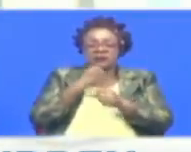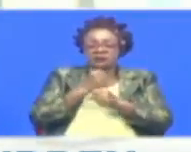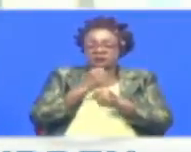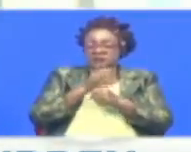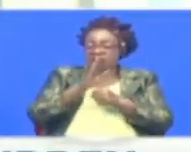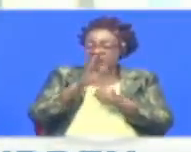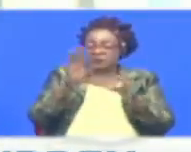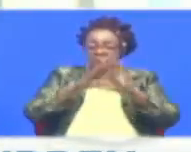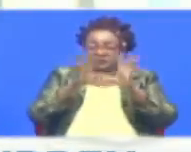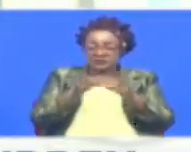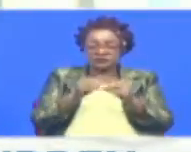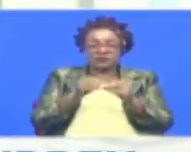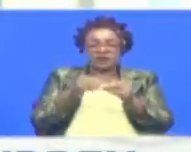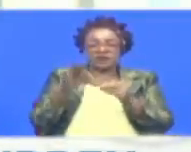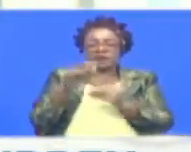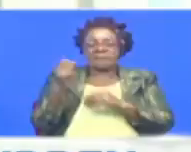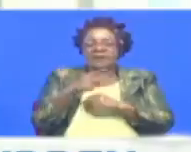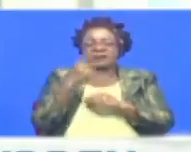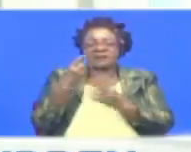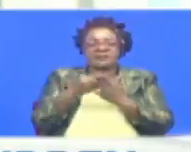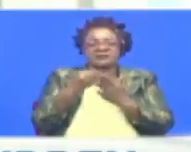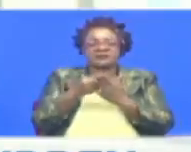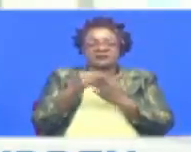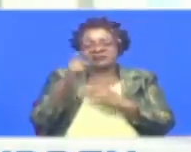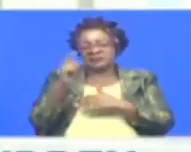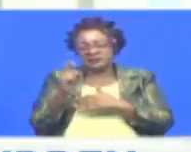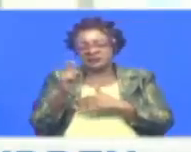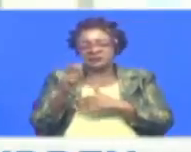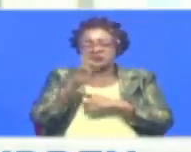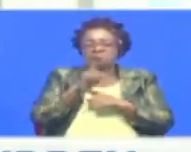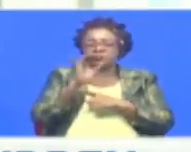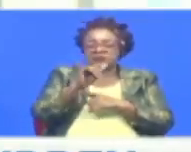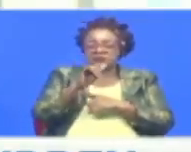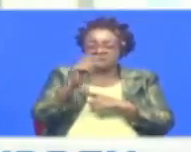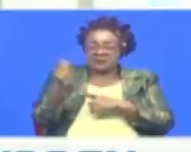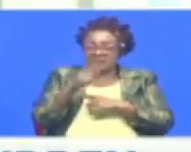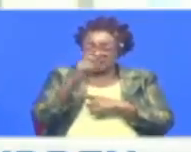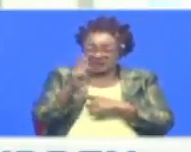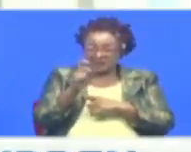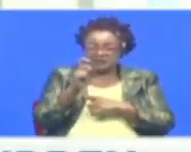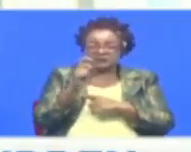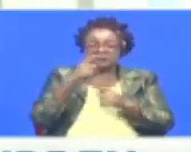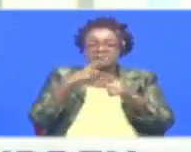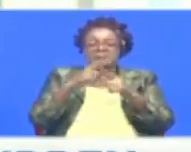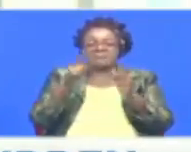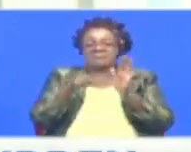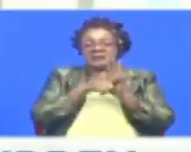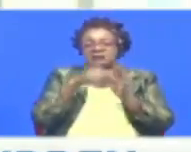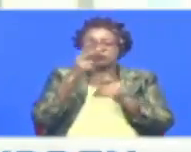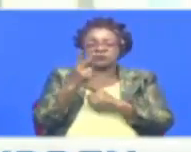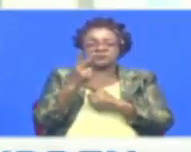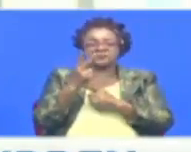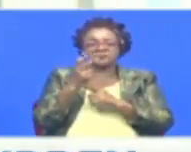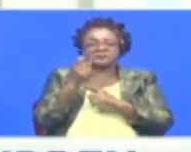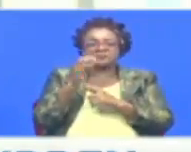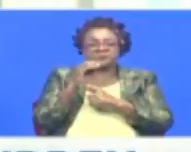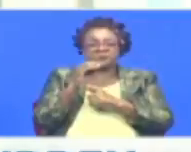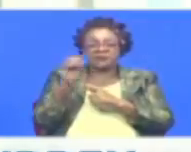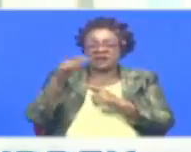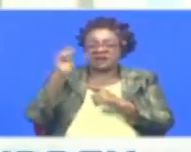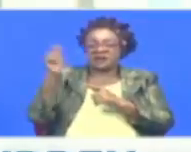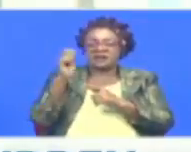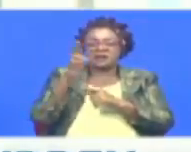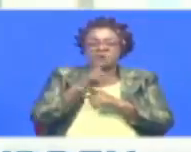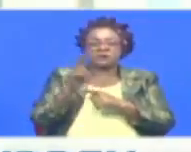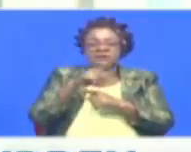for maybe a monthly price X, they use that month X minus two. So, and Kenya uses